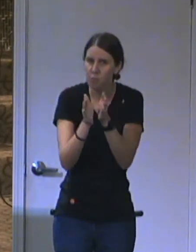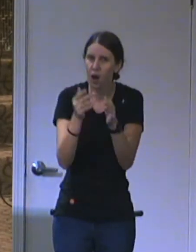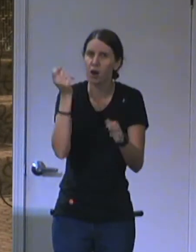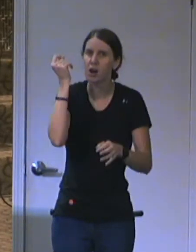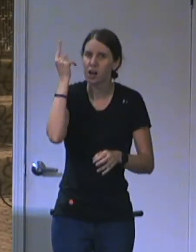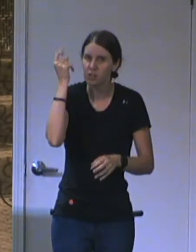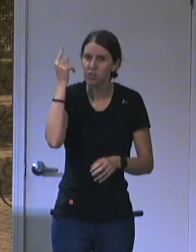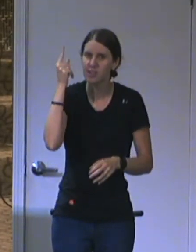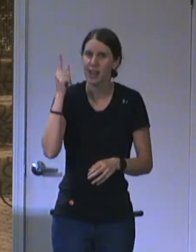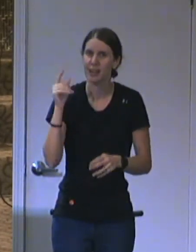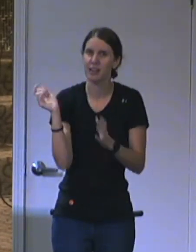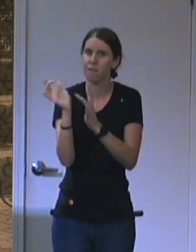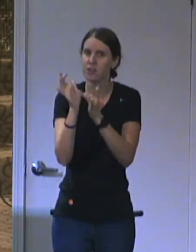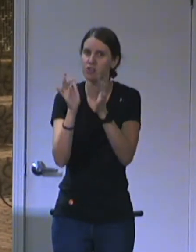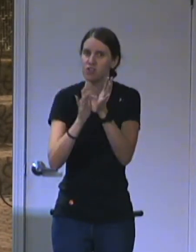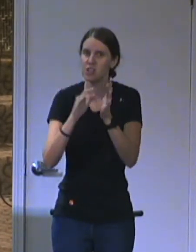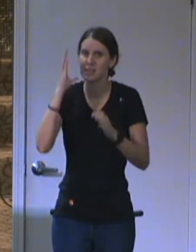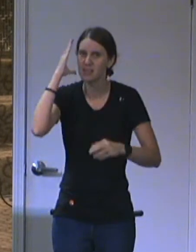through.